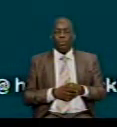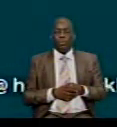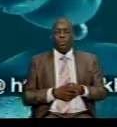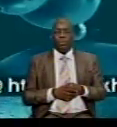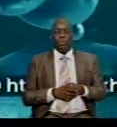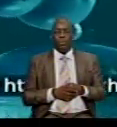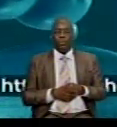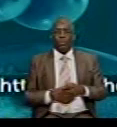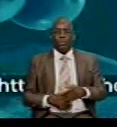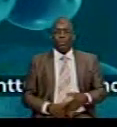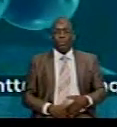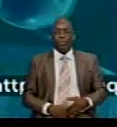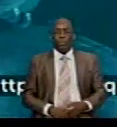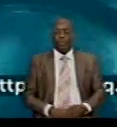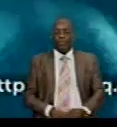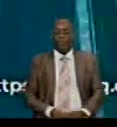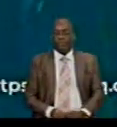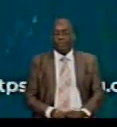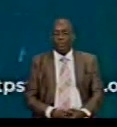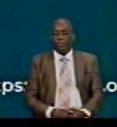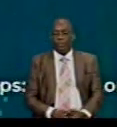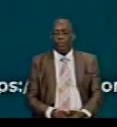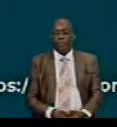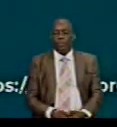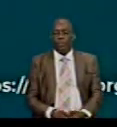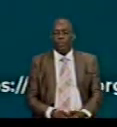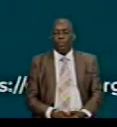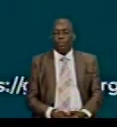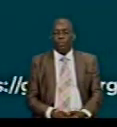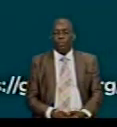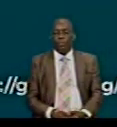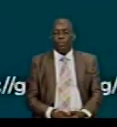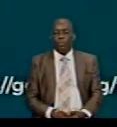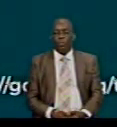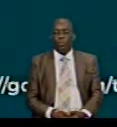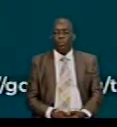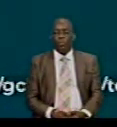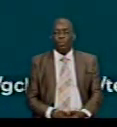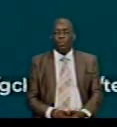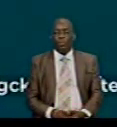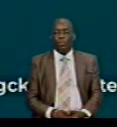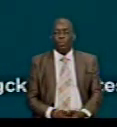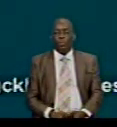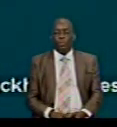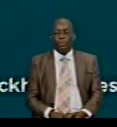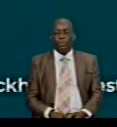What's your name? We bring you this testimony from Nigeria, where